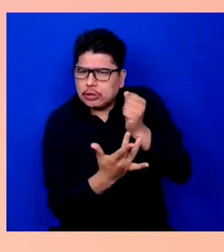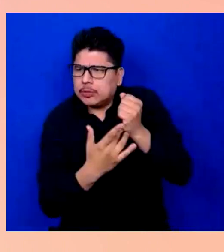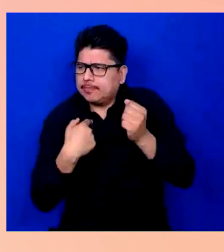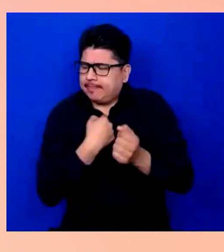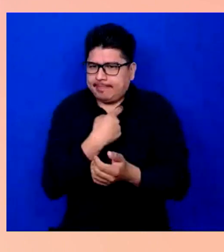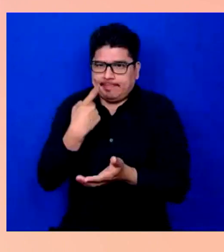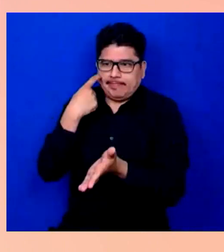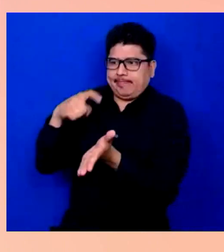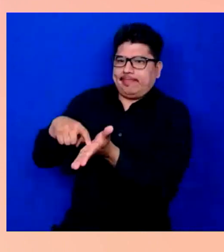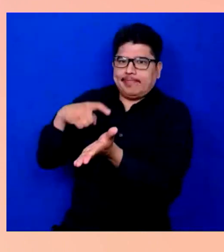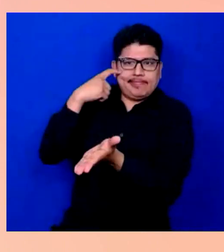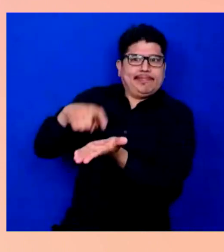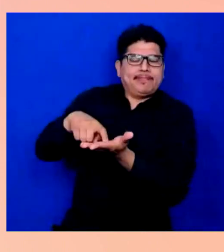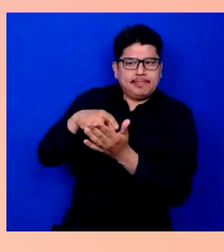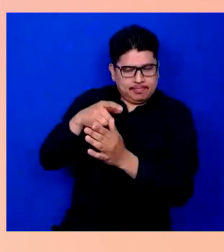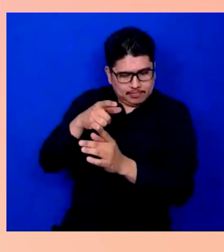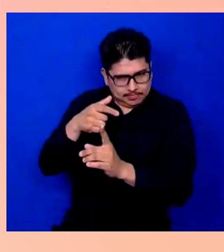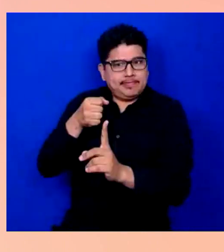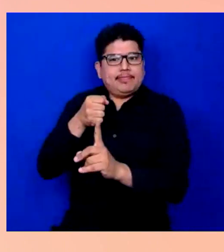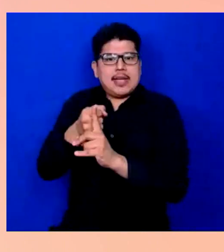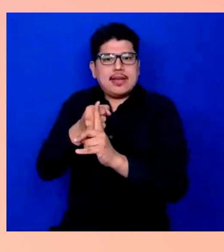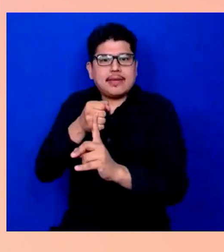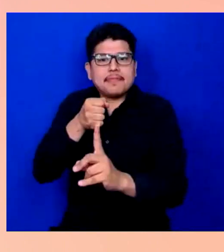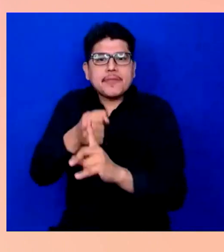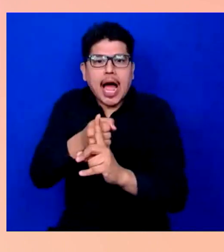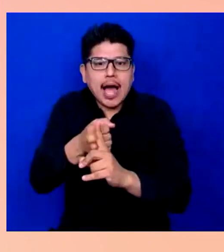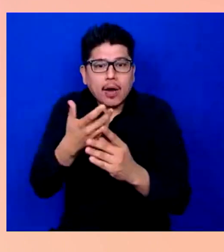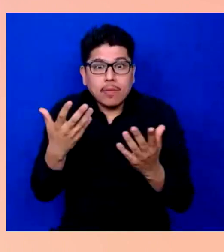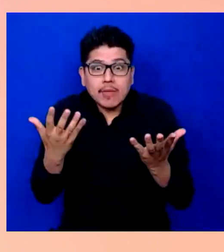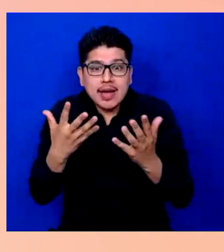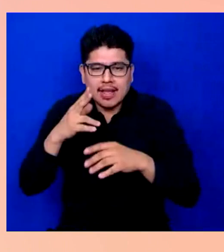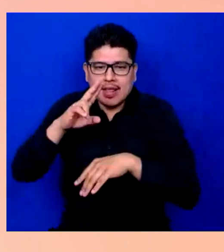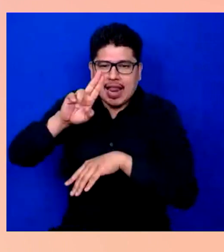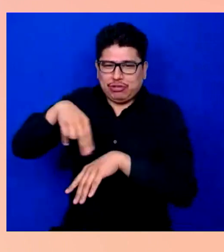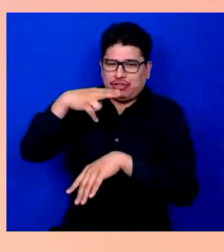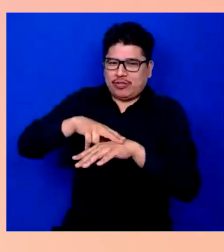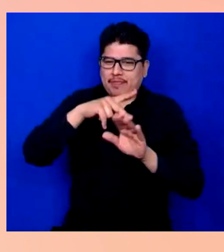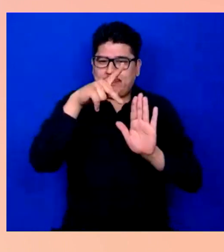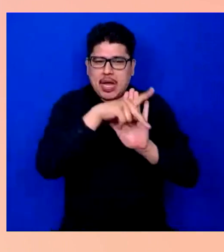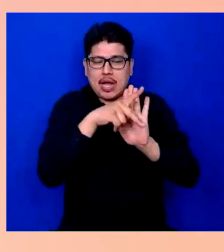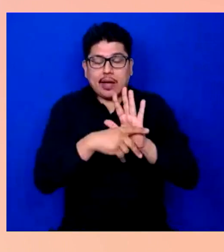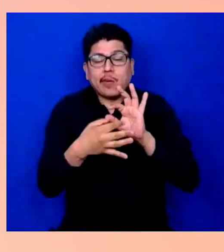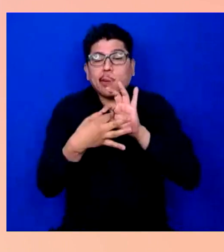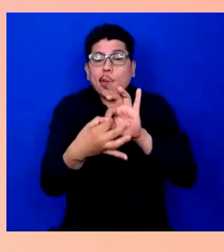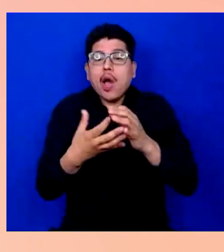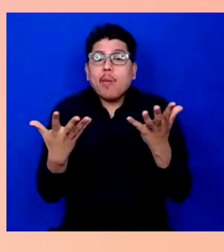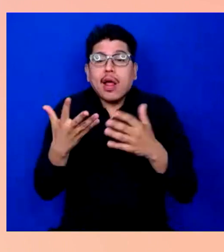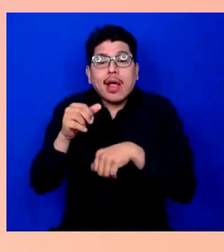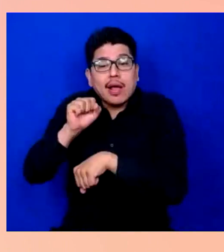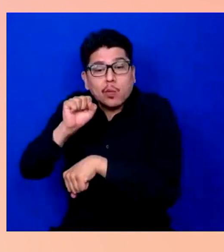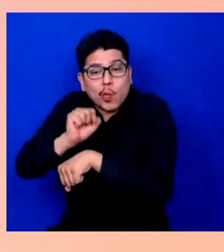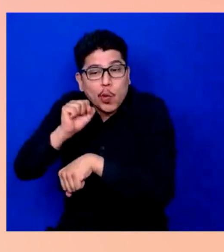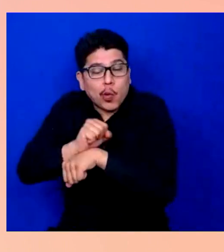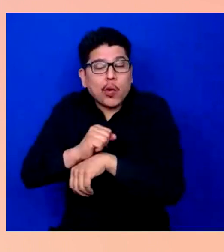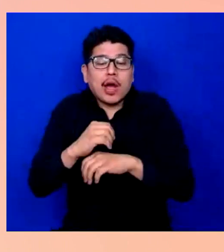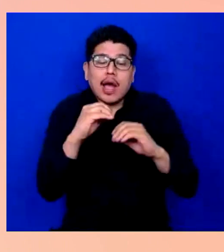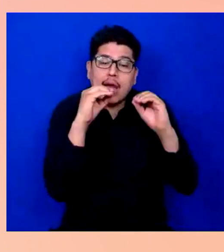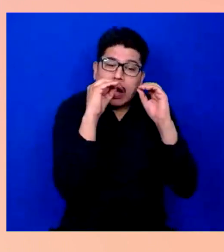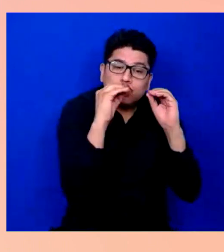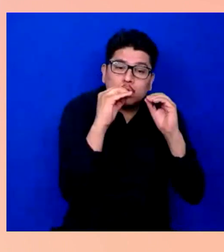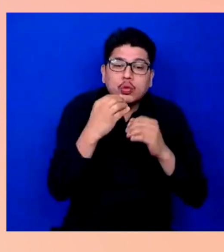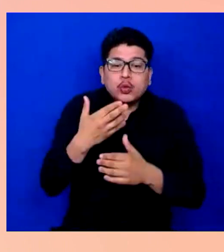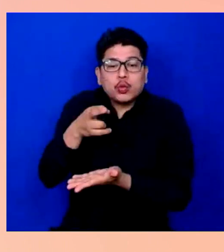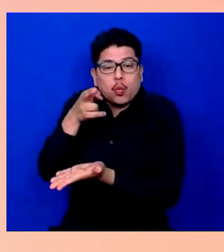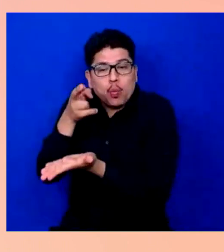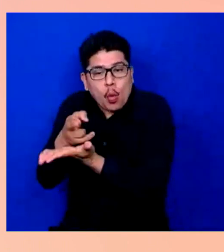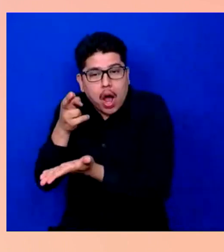impact on national policies such as employment, education, rehabilitation, which are a competence of the member states